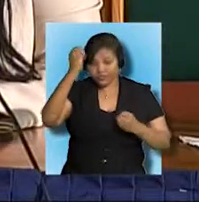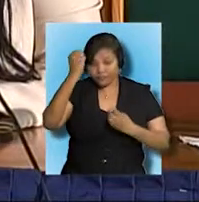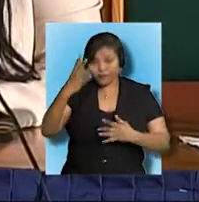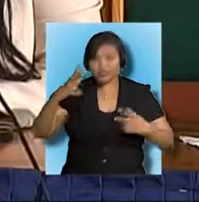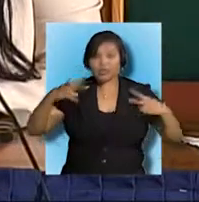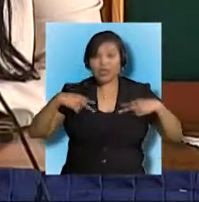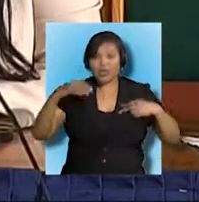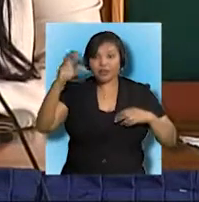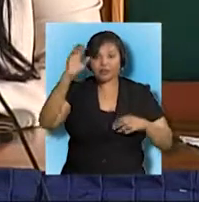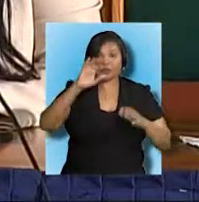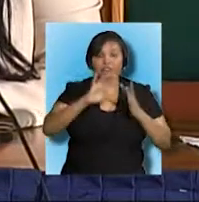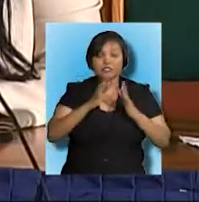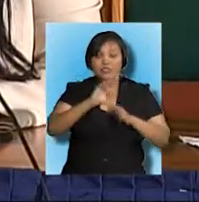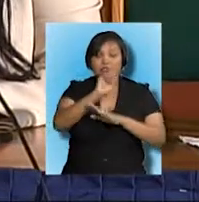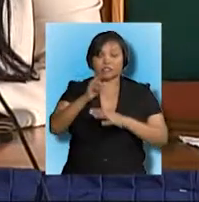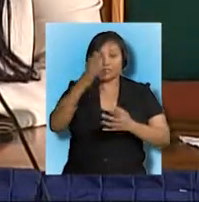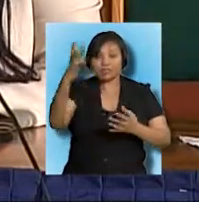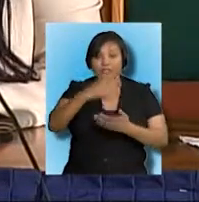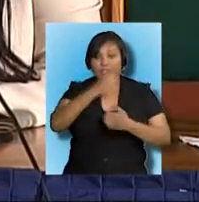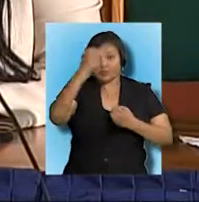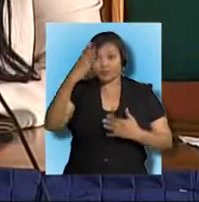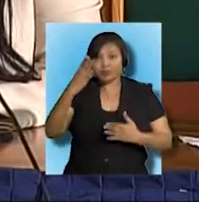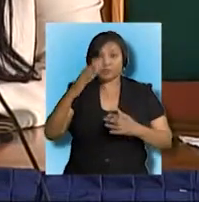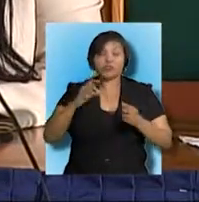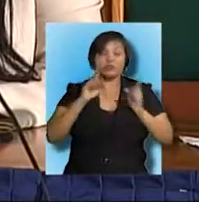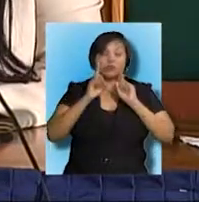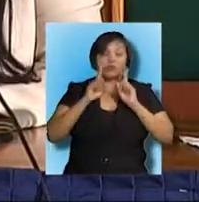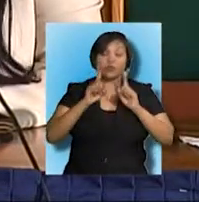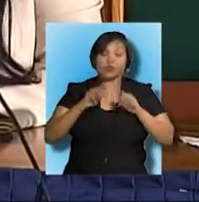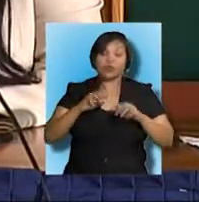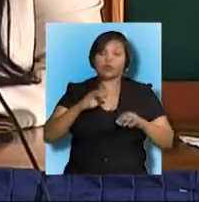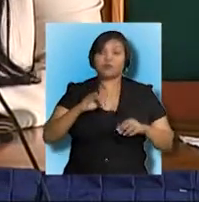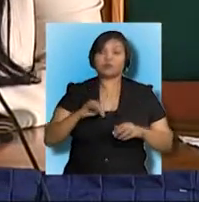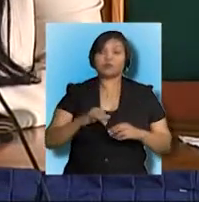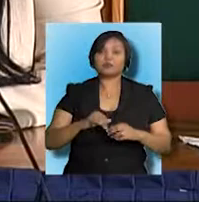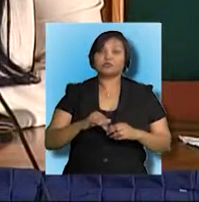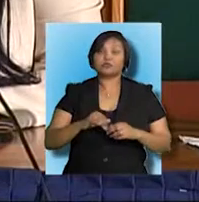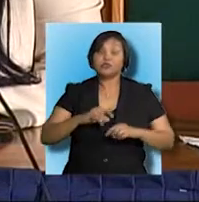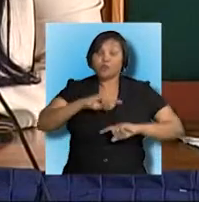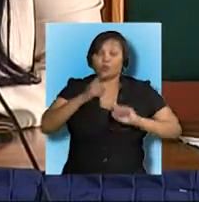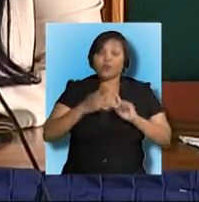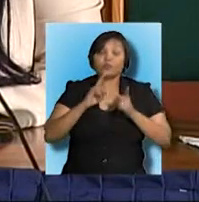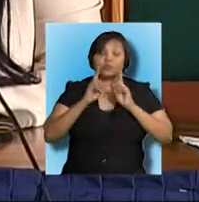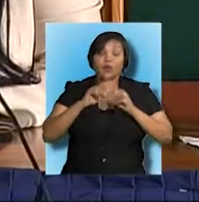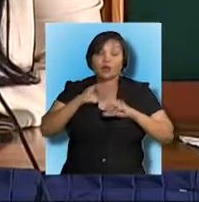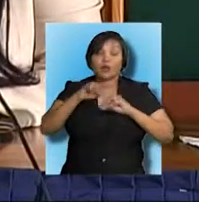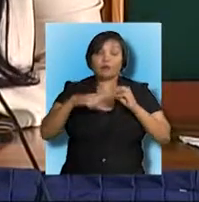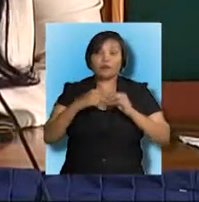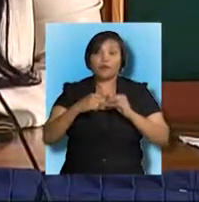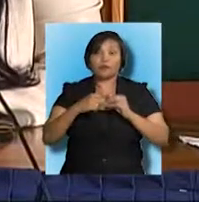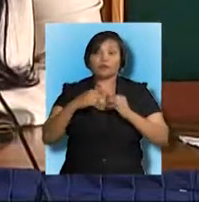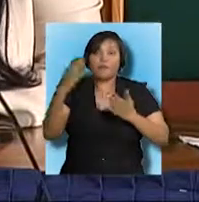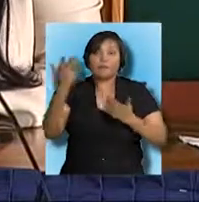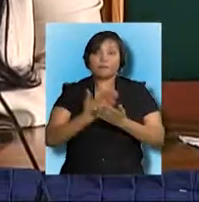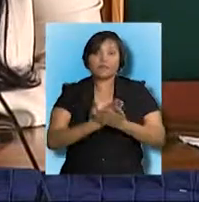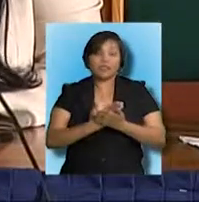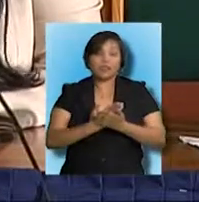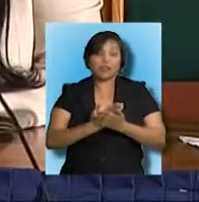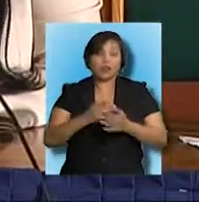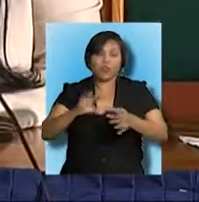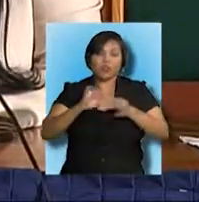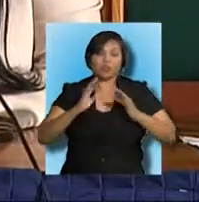something that we must consider in our current landscape. And when we talk about ownership, newspaper does come